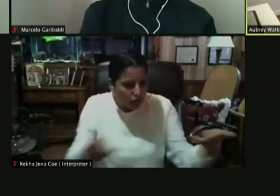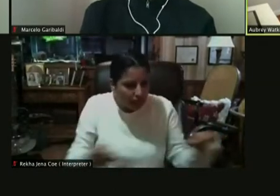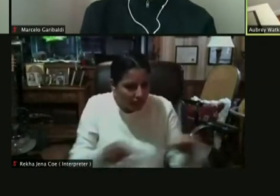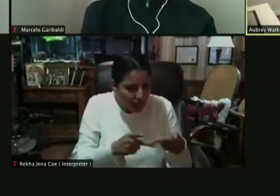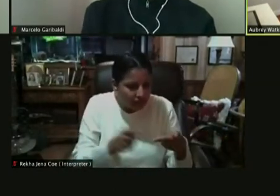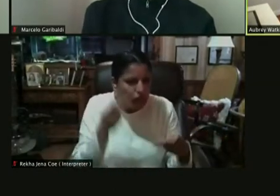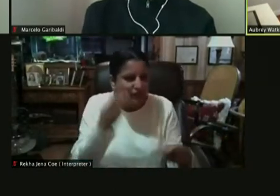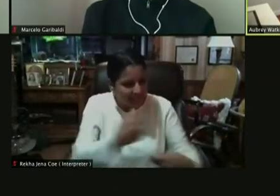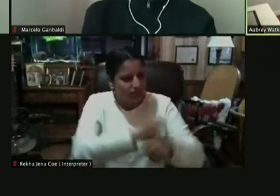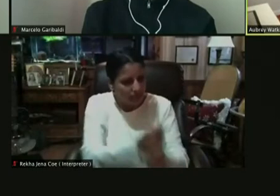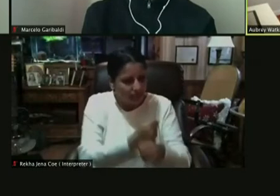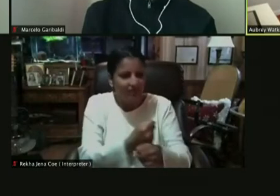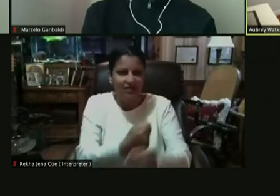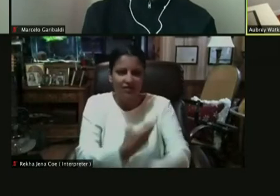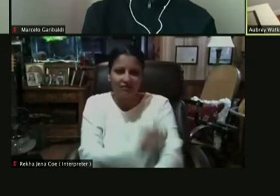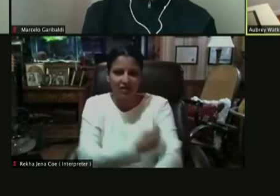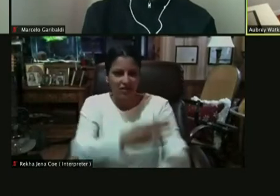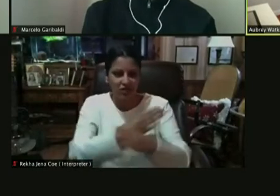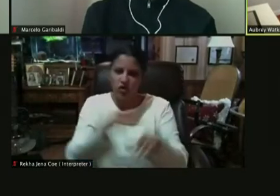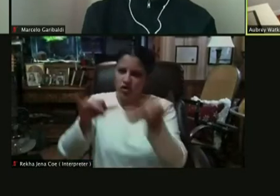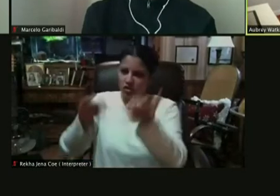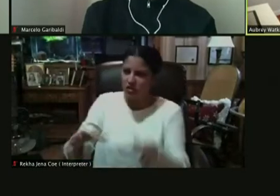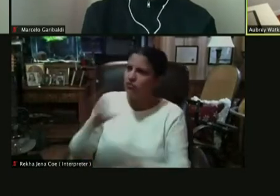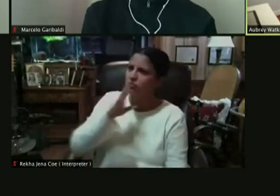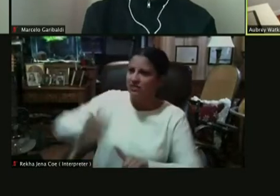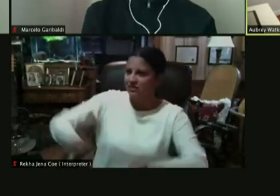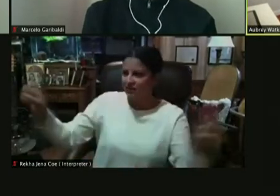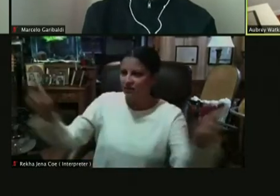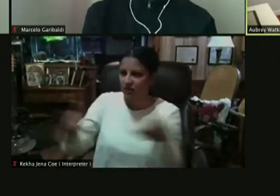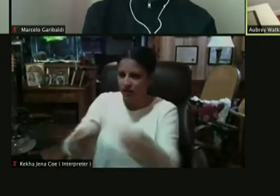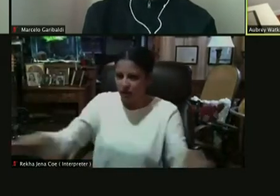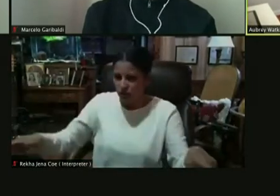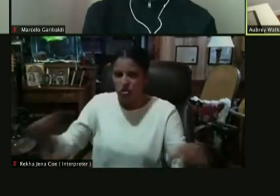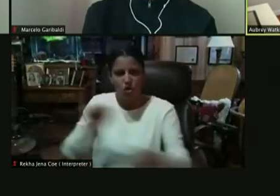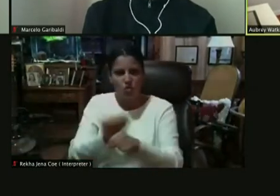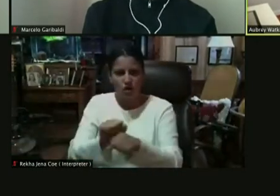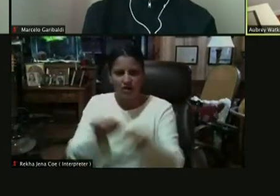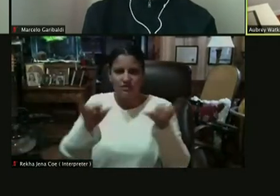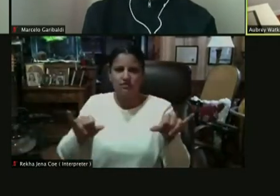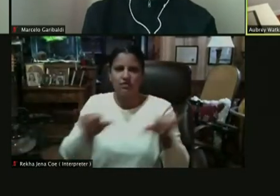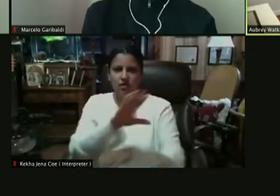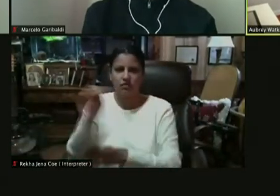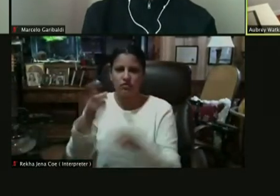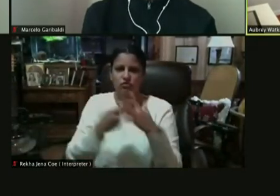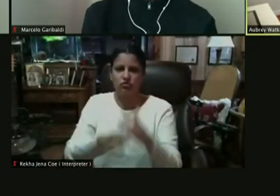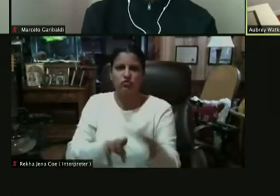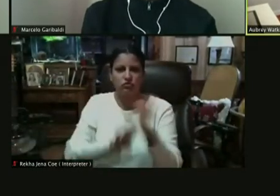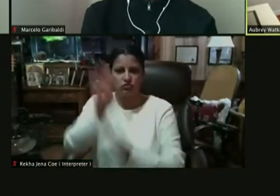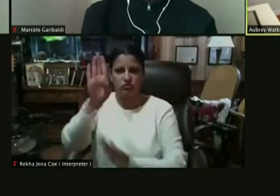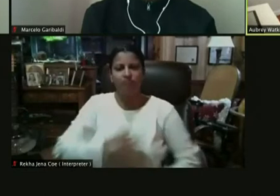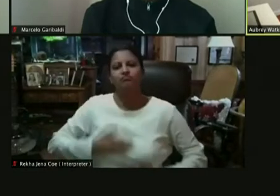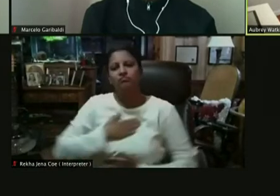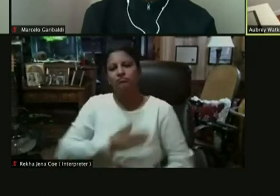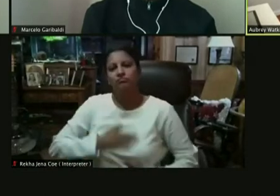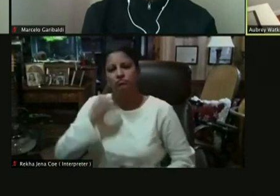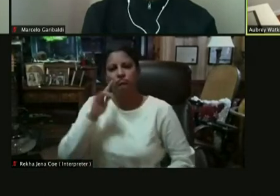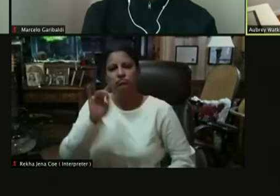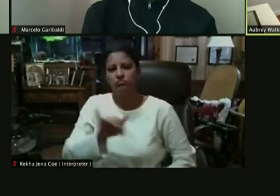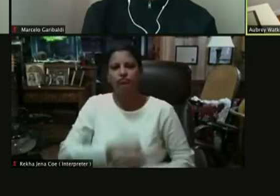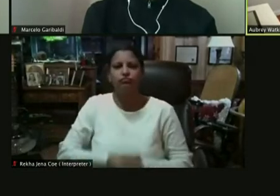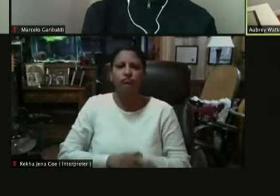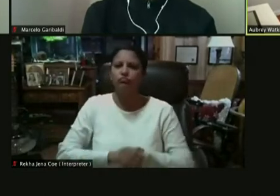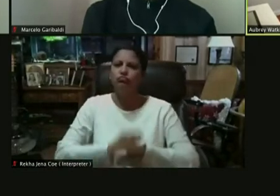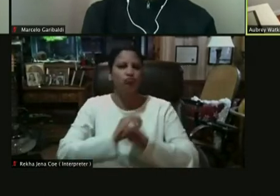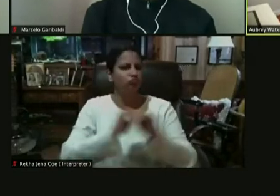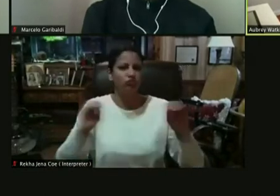you're an engineer speaking a completely different language, all working in the same company, you begin to develop an appreciation for there's no one piece